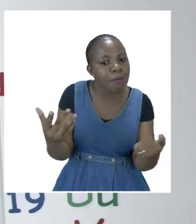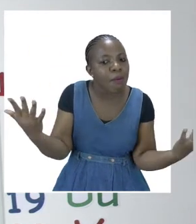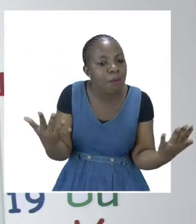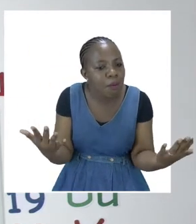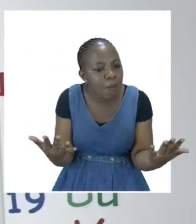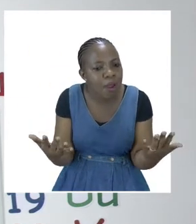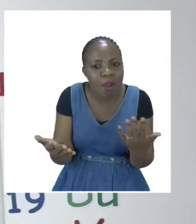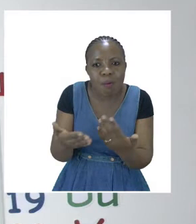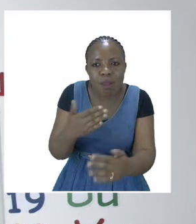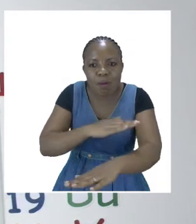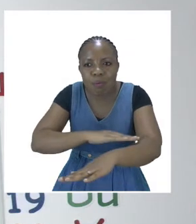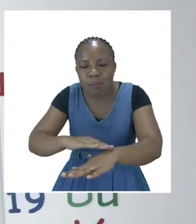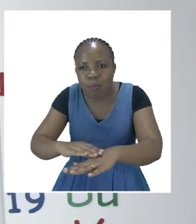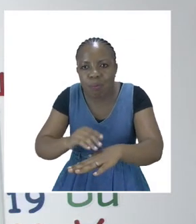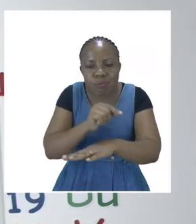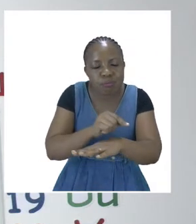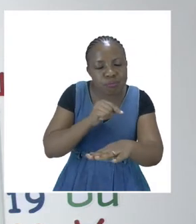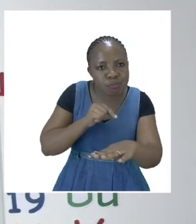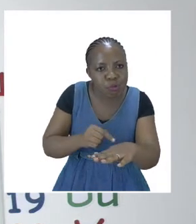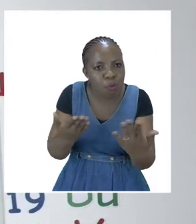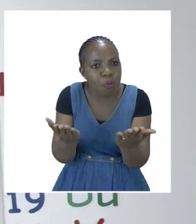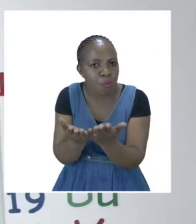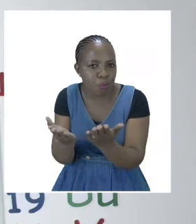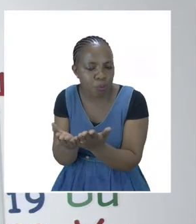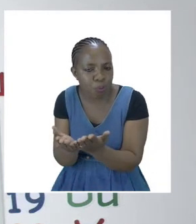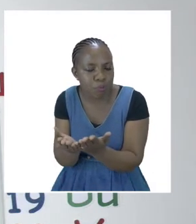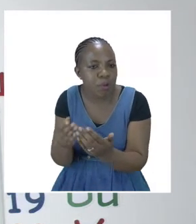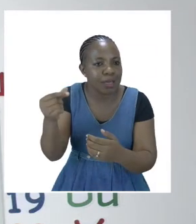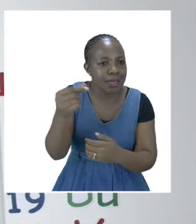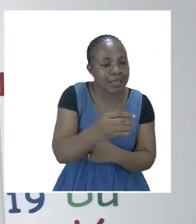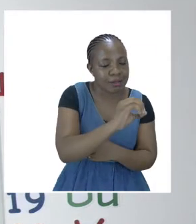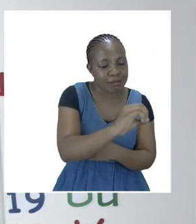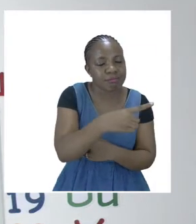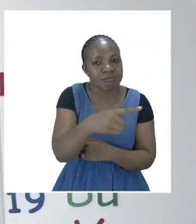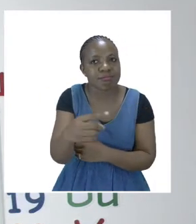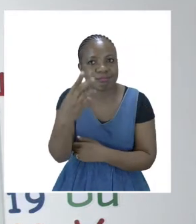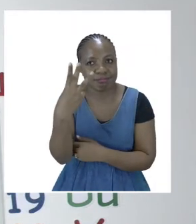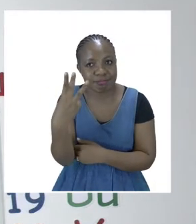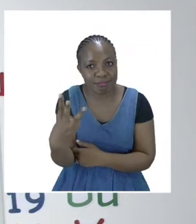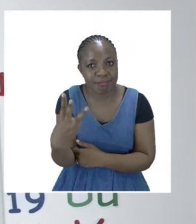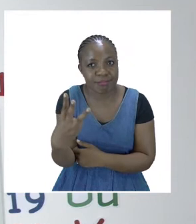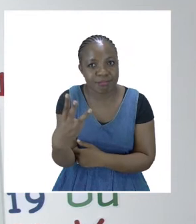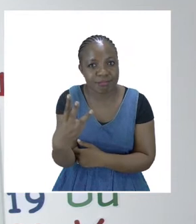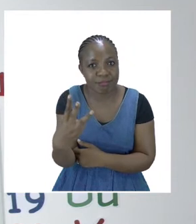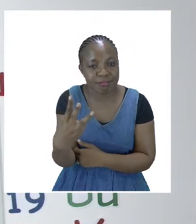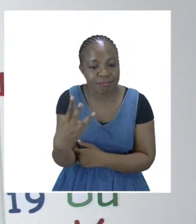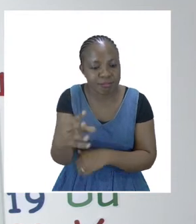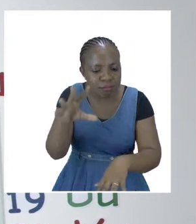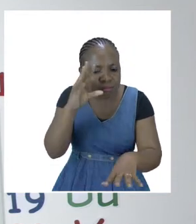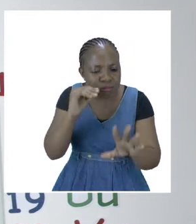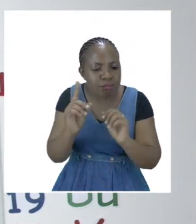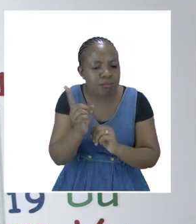to Thursday for pre-primary up until grade 3. The lessons are for listening